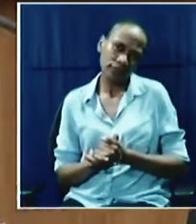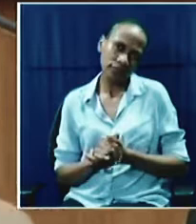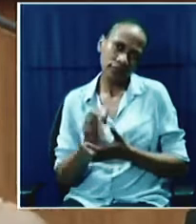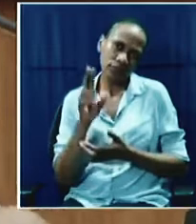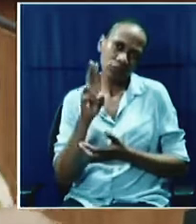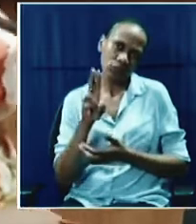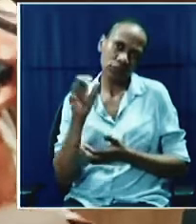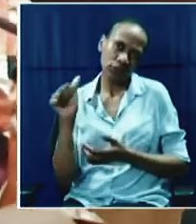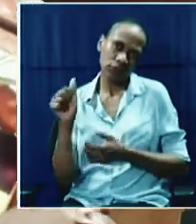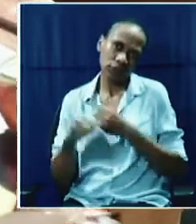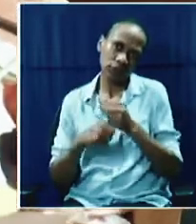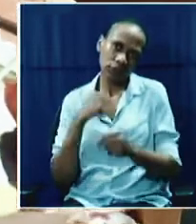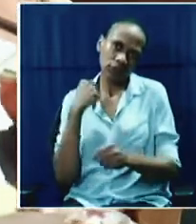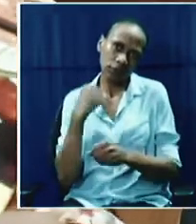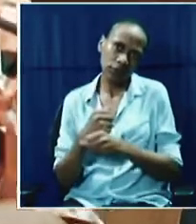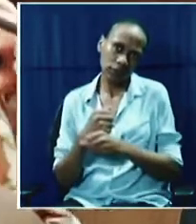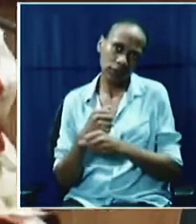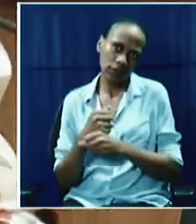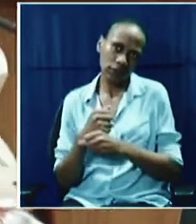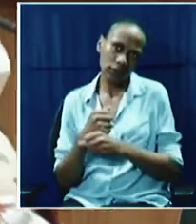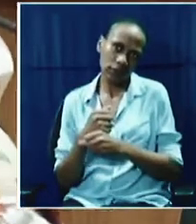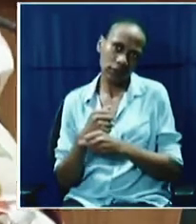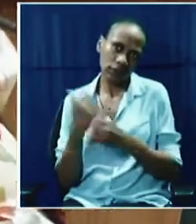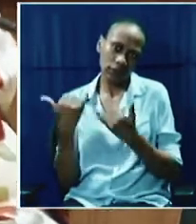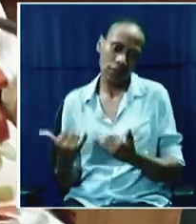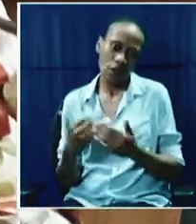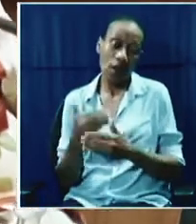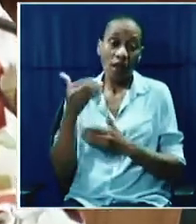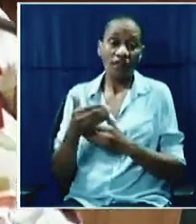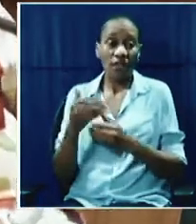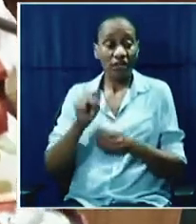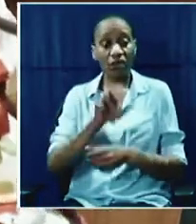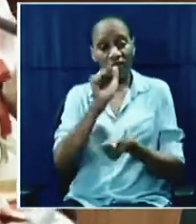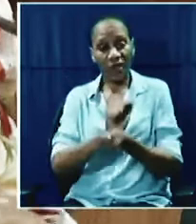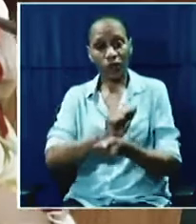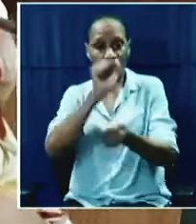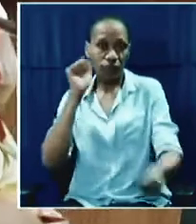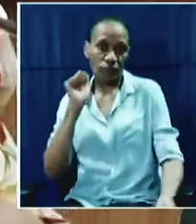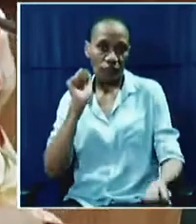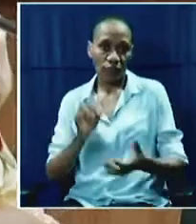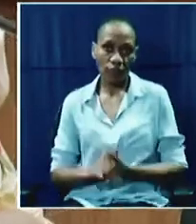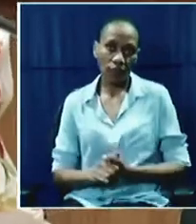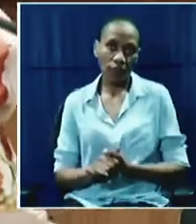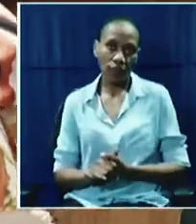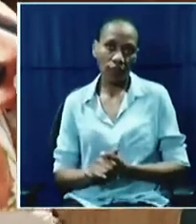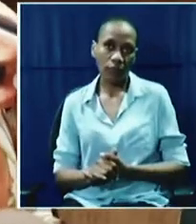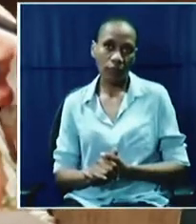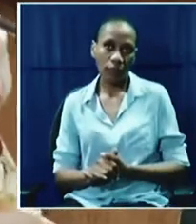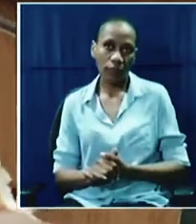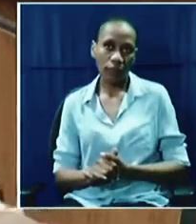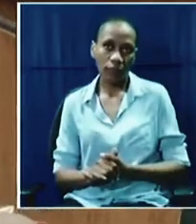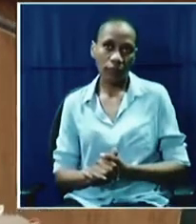26 years after our democracy and the death of